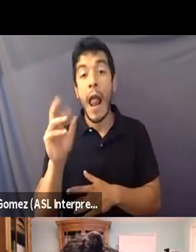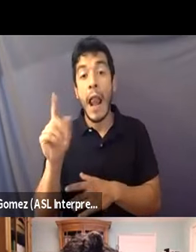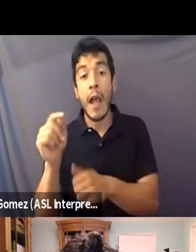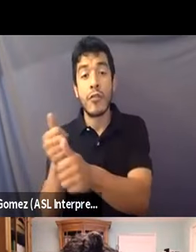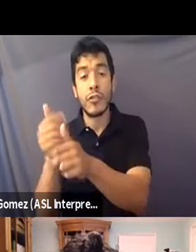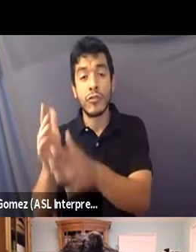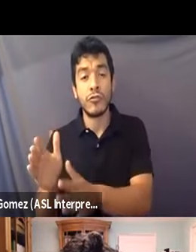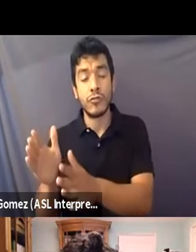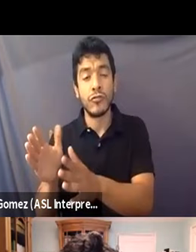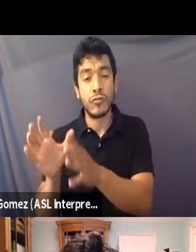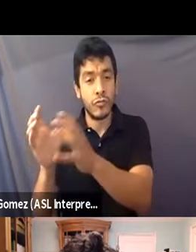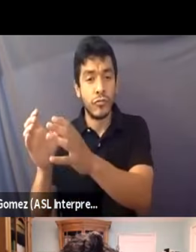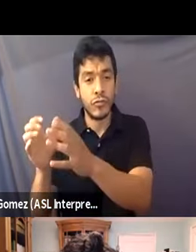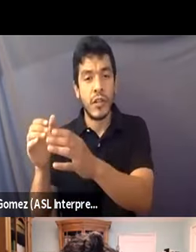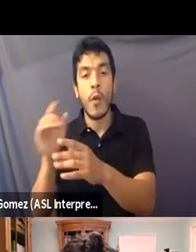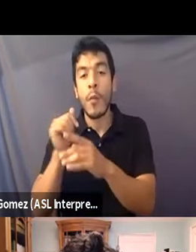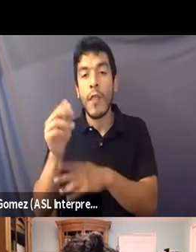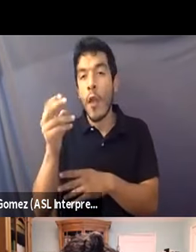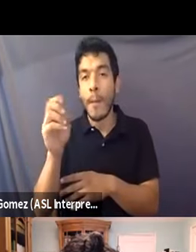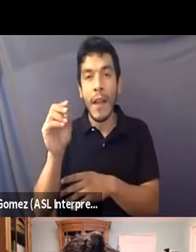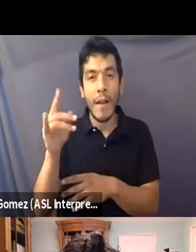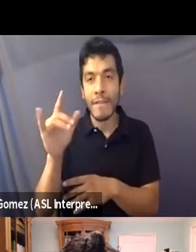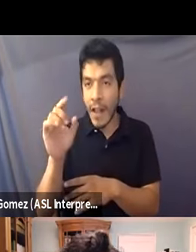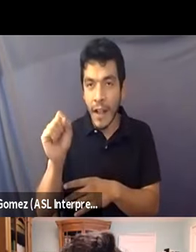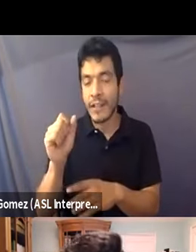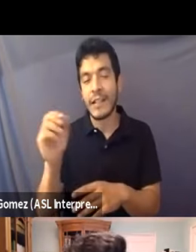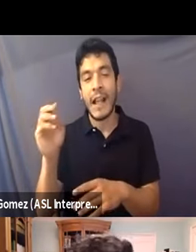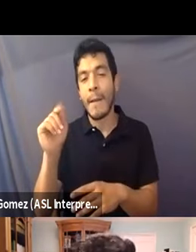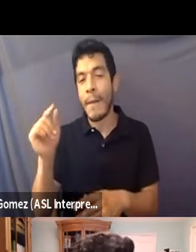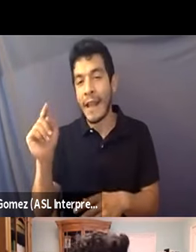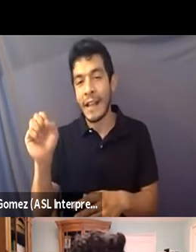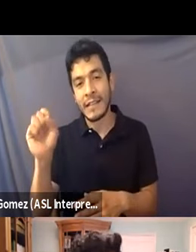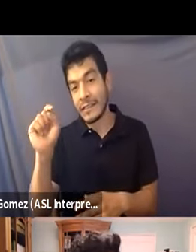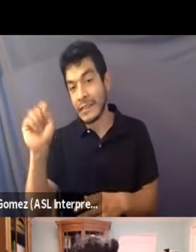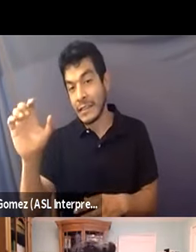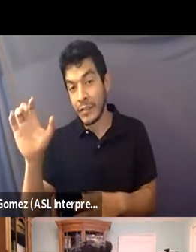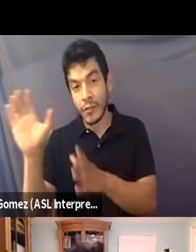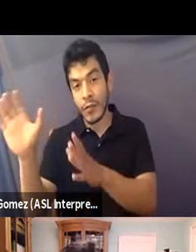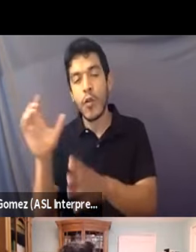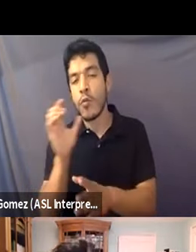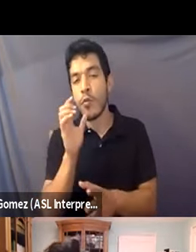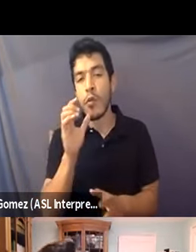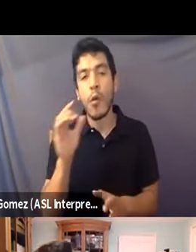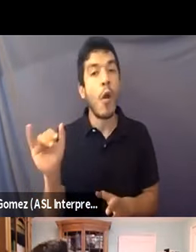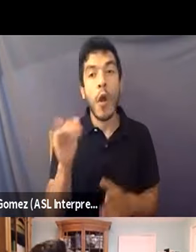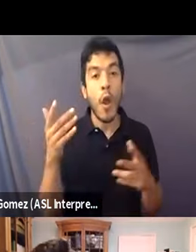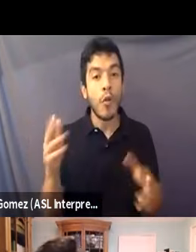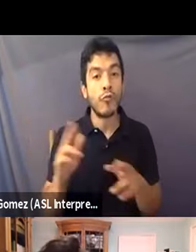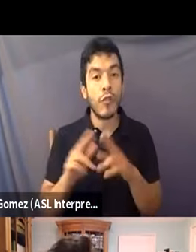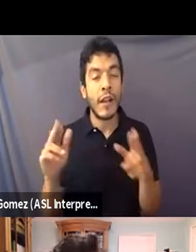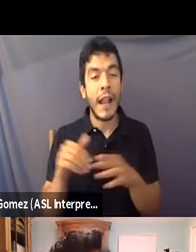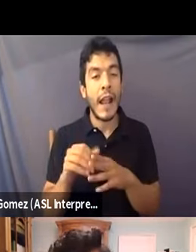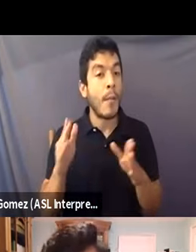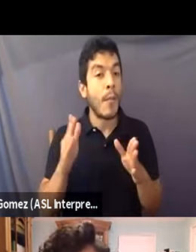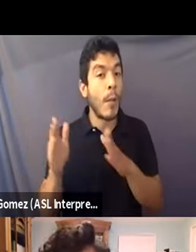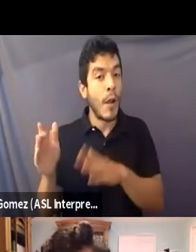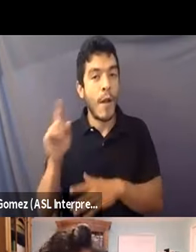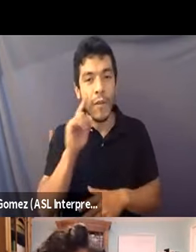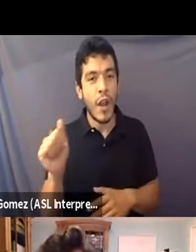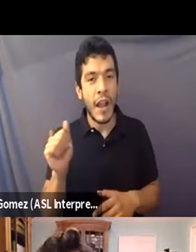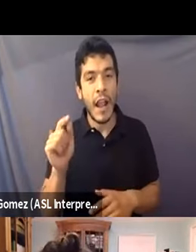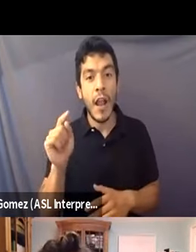right? In addition to your pedophiles, Matt Gaetz, et cetera, who are all ready and preparing for a Trump